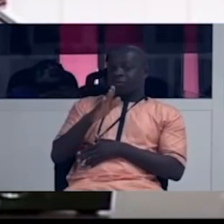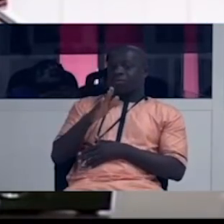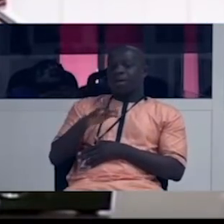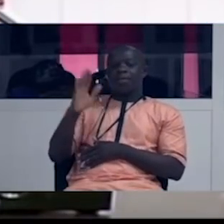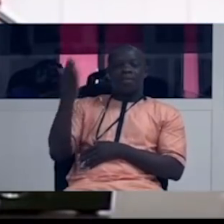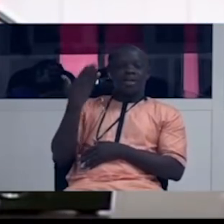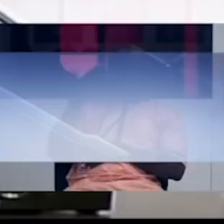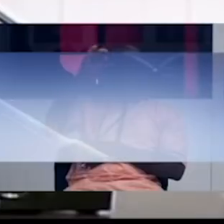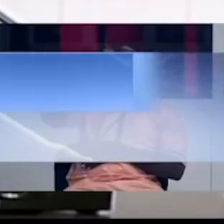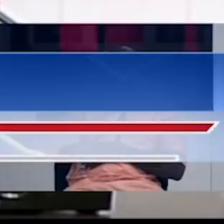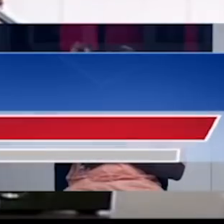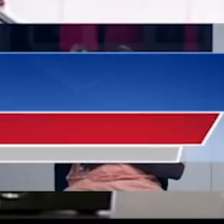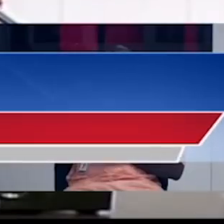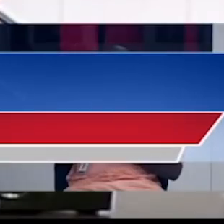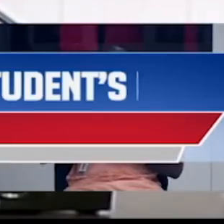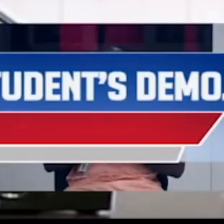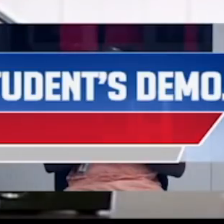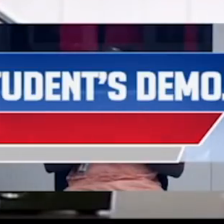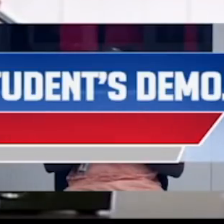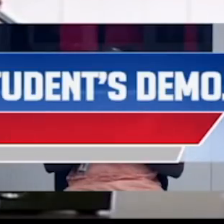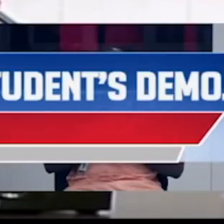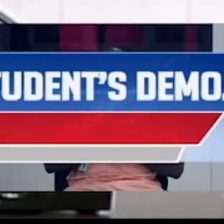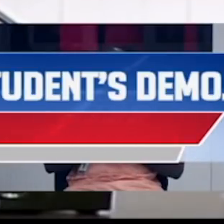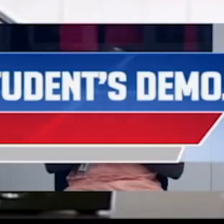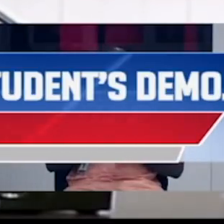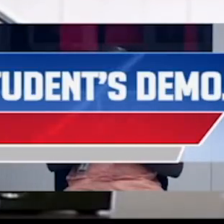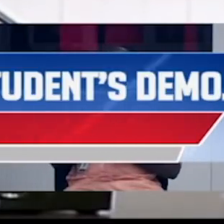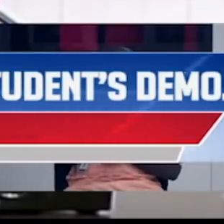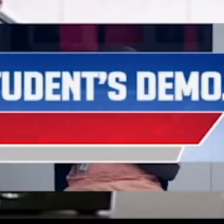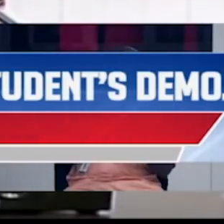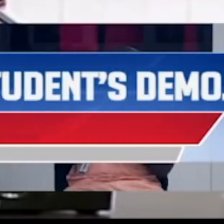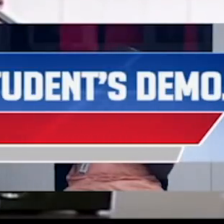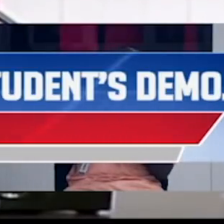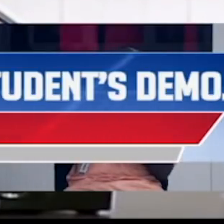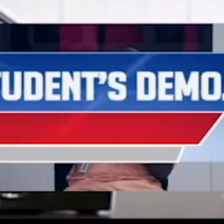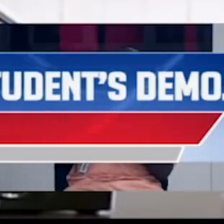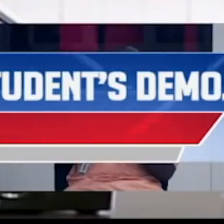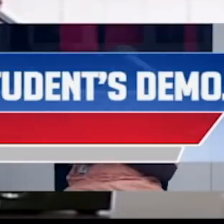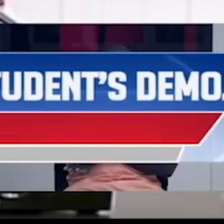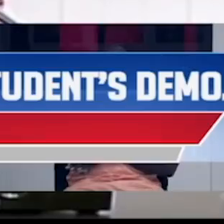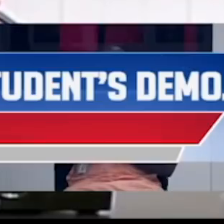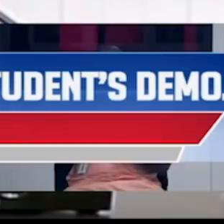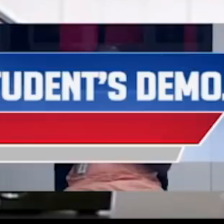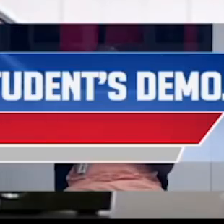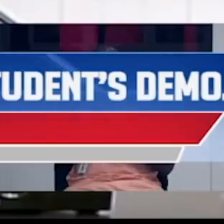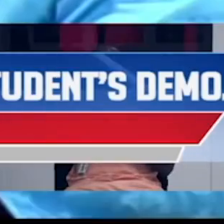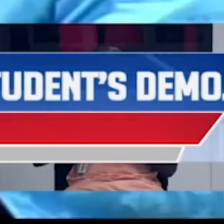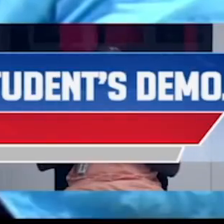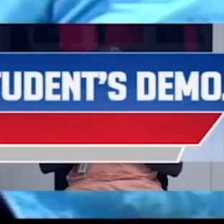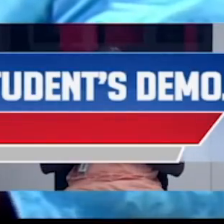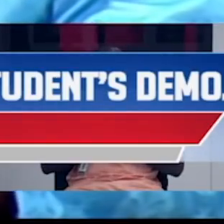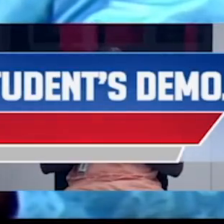former president. She said the situation at the time would not allow her to disobey the instructions coming from State House, as